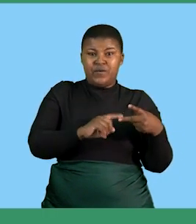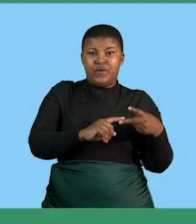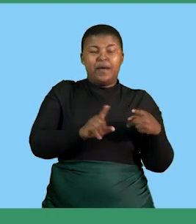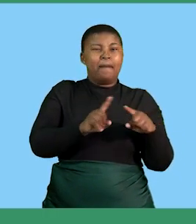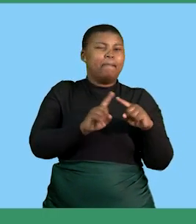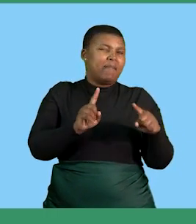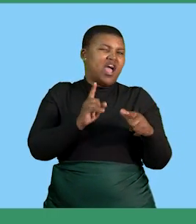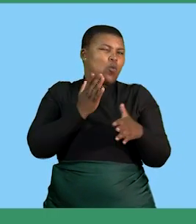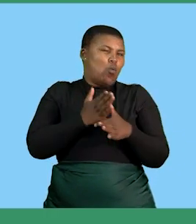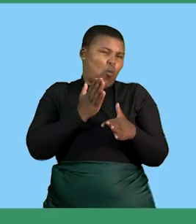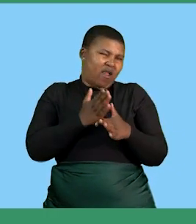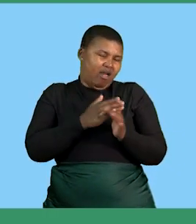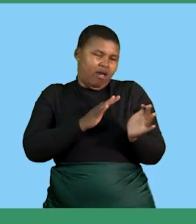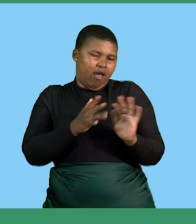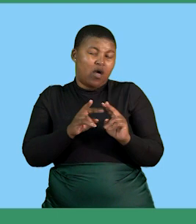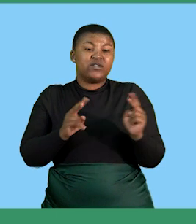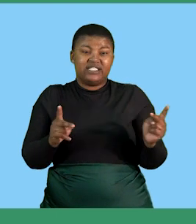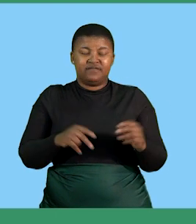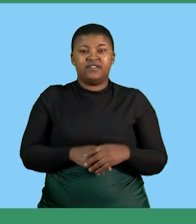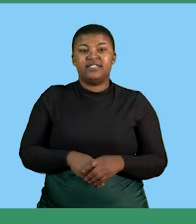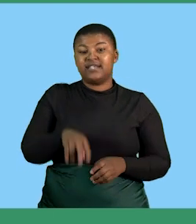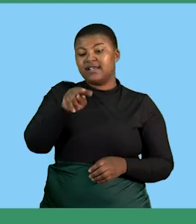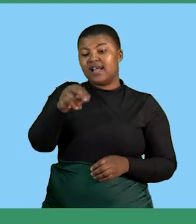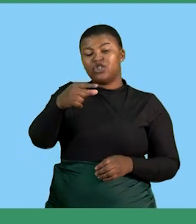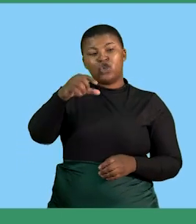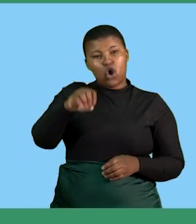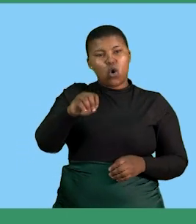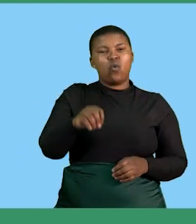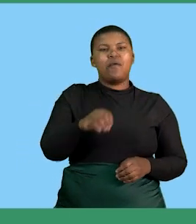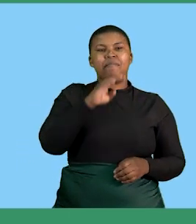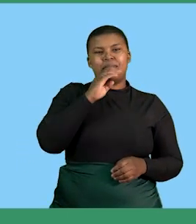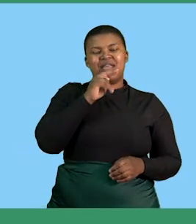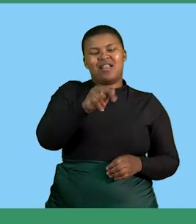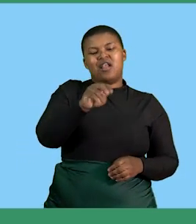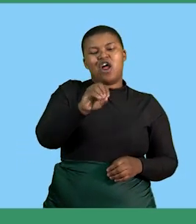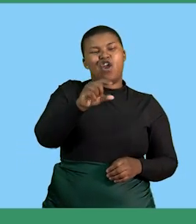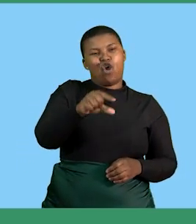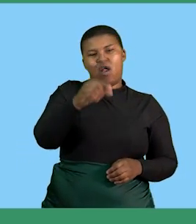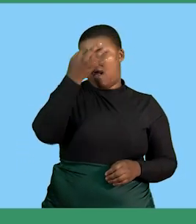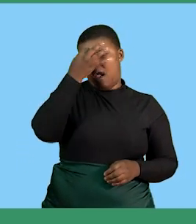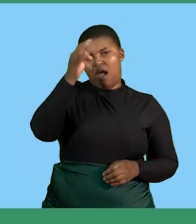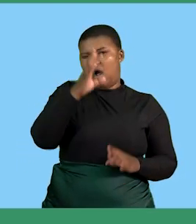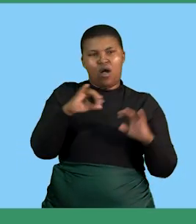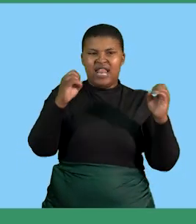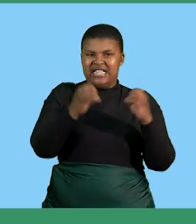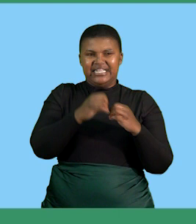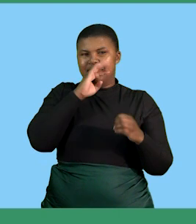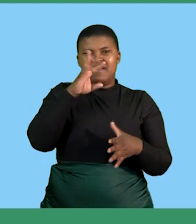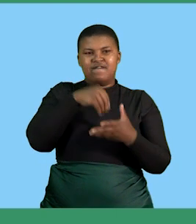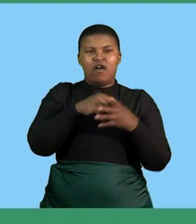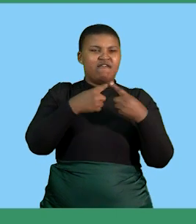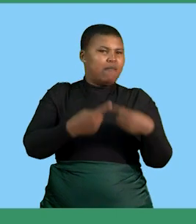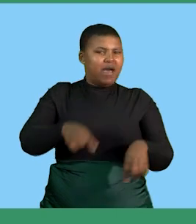only differs. But NGOs stand for non-governmental organizations. So they